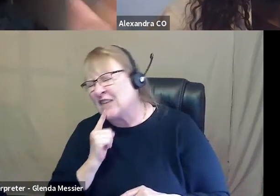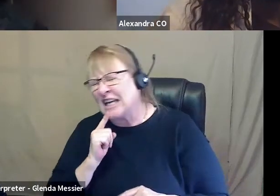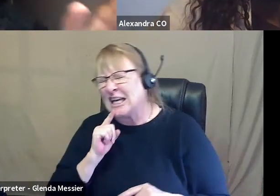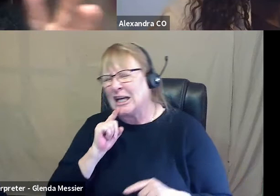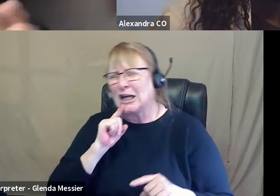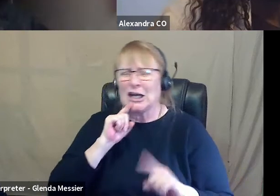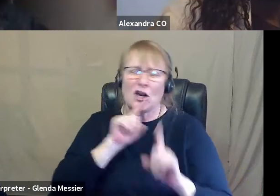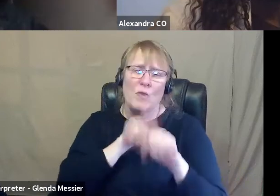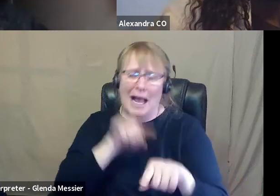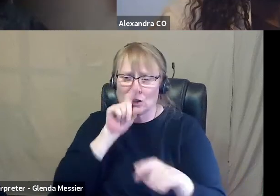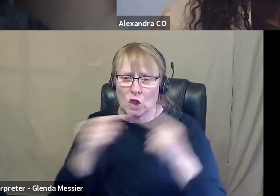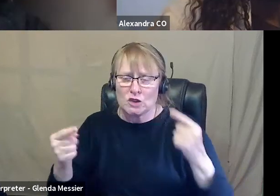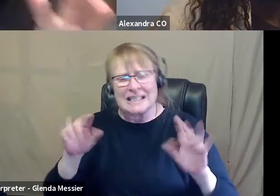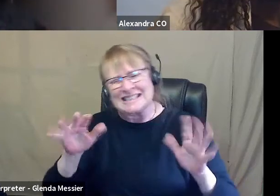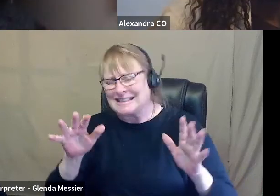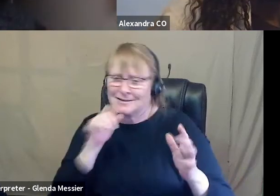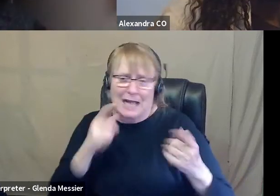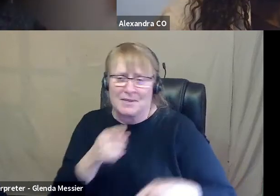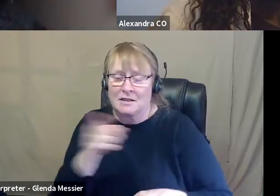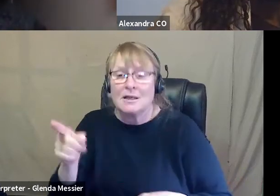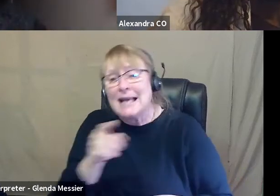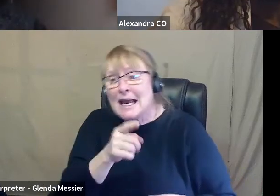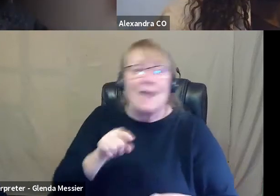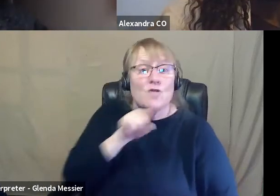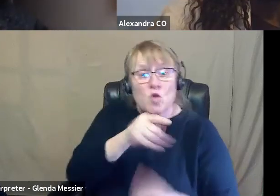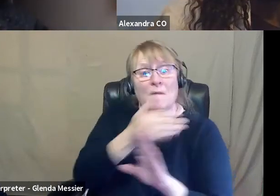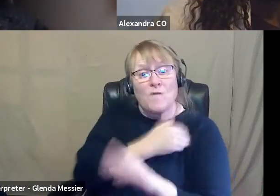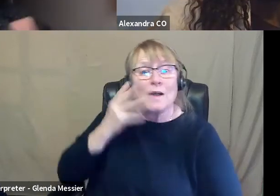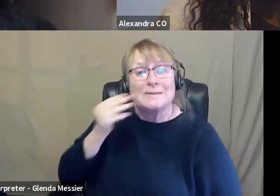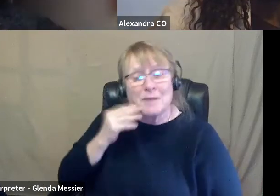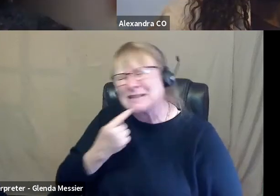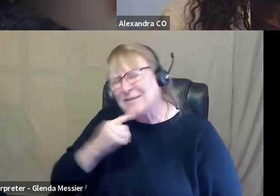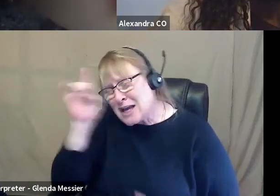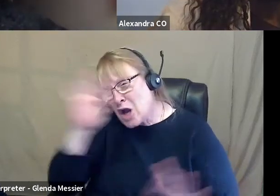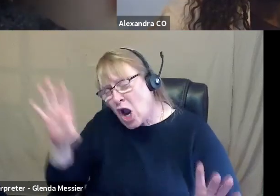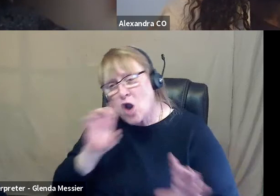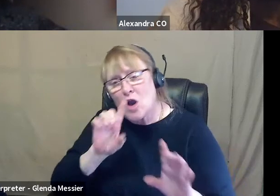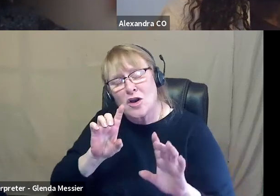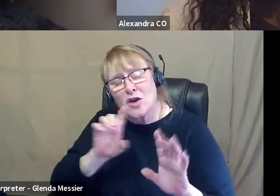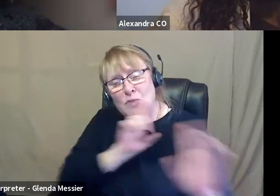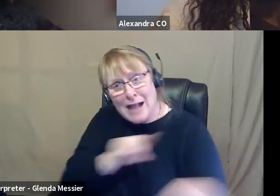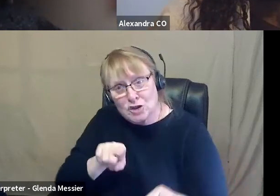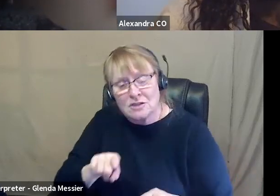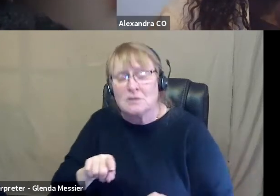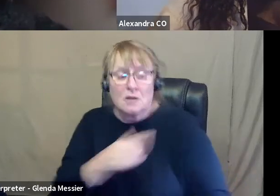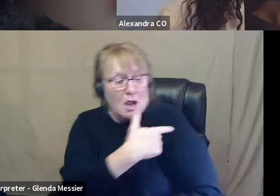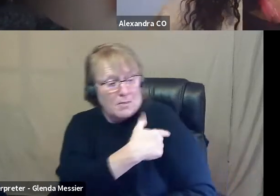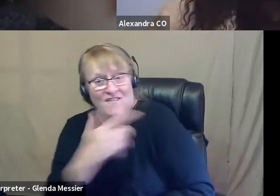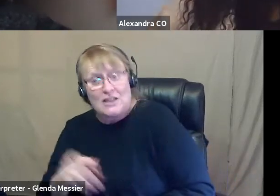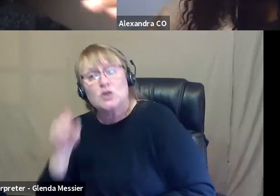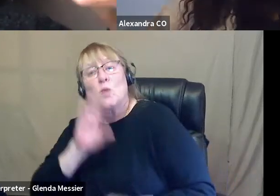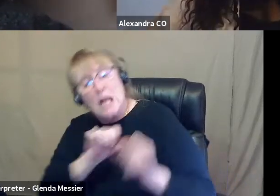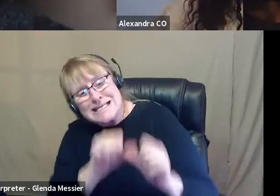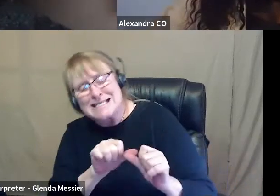people is if you're known to have a severe allergic reaction to anything, let us know, and then we'll keep you for 30 minutes, right, just to monitor you. Otherwise,